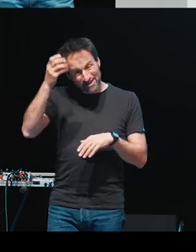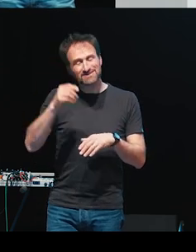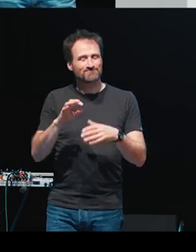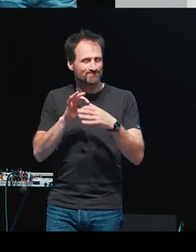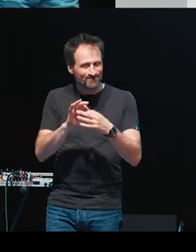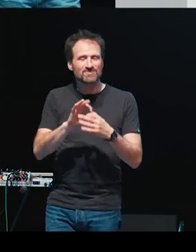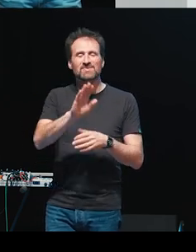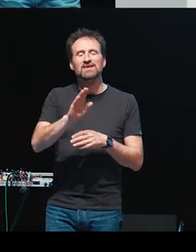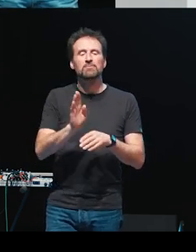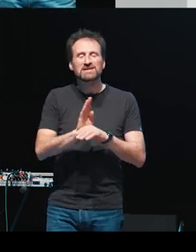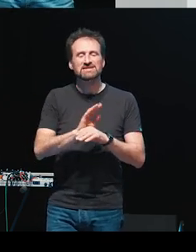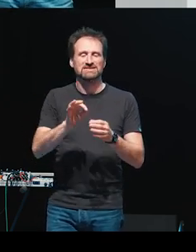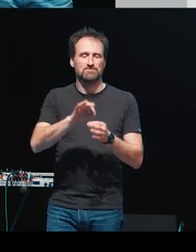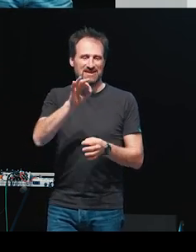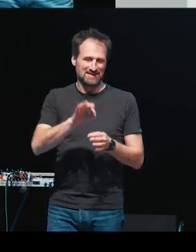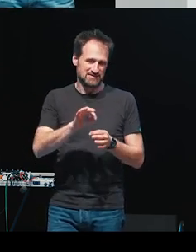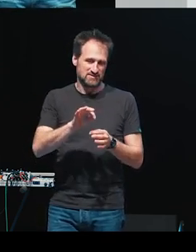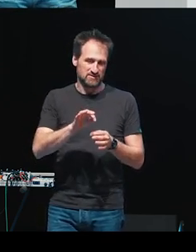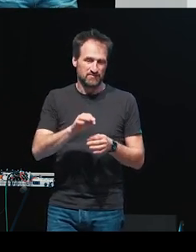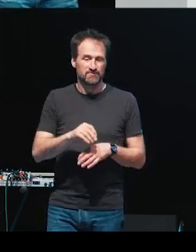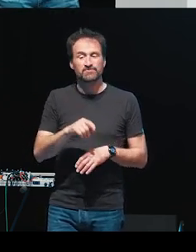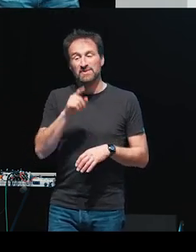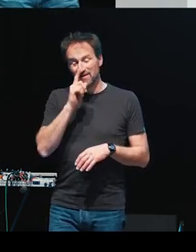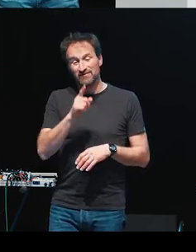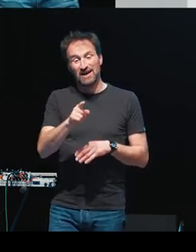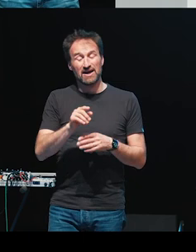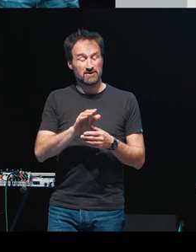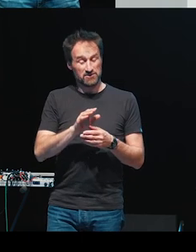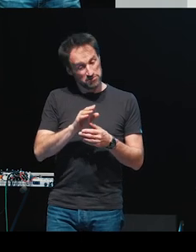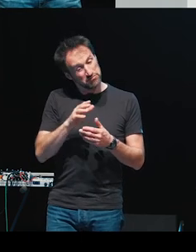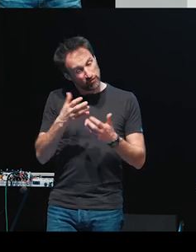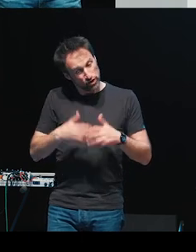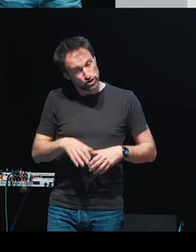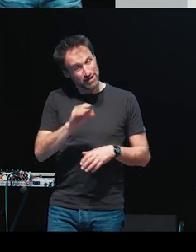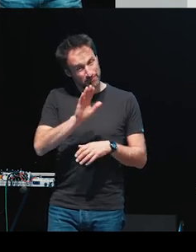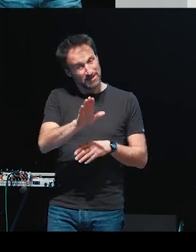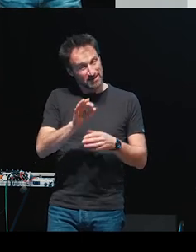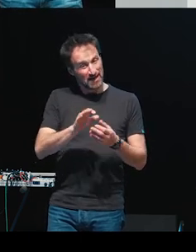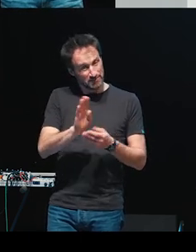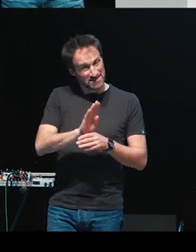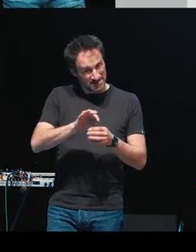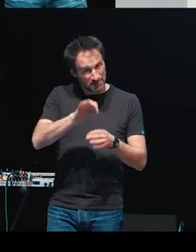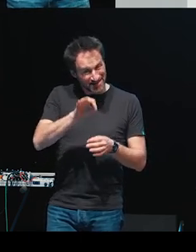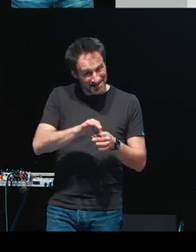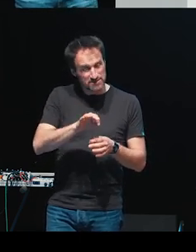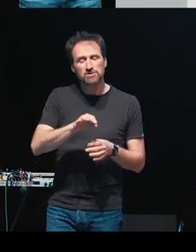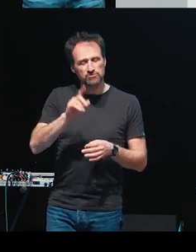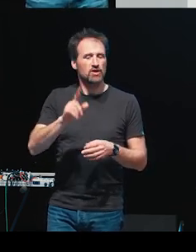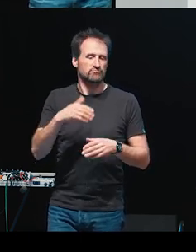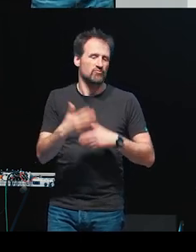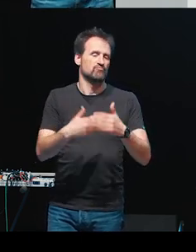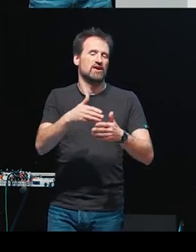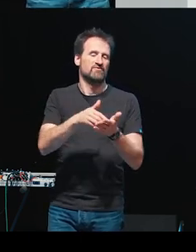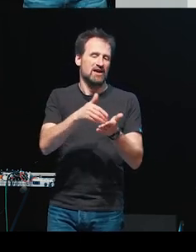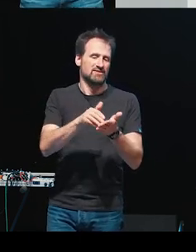be sure that if a certain metrics goes well, then you'd go full on or not. Let's say the green button